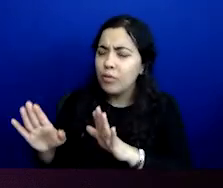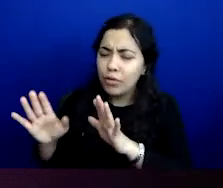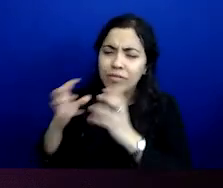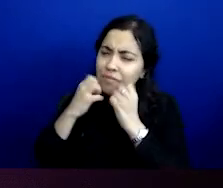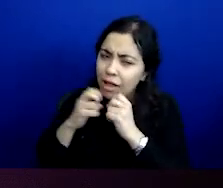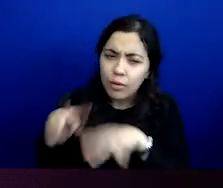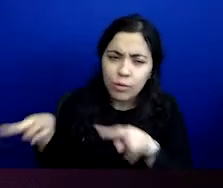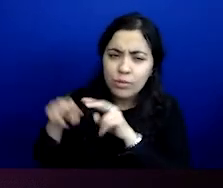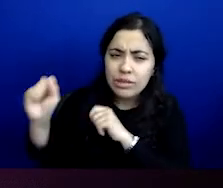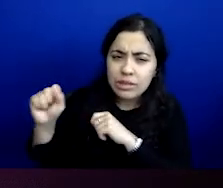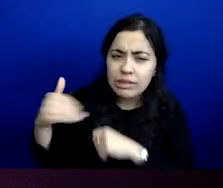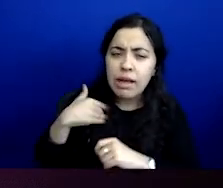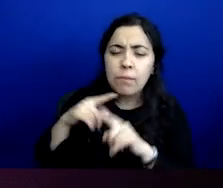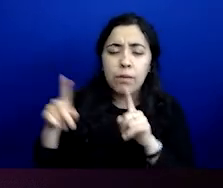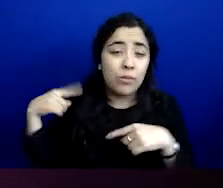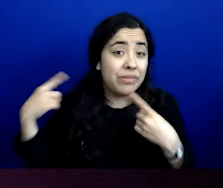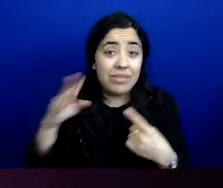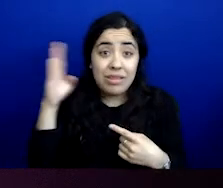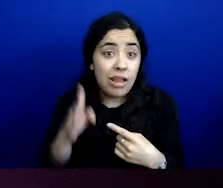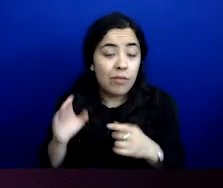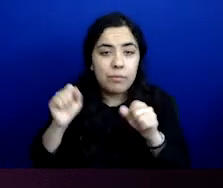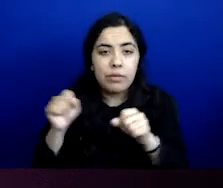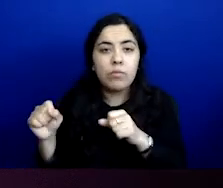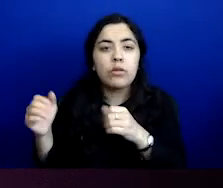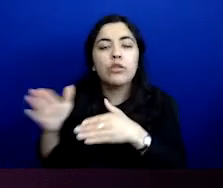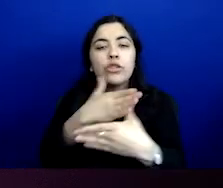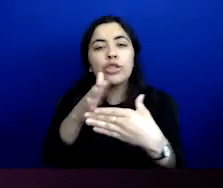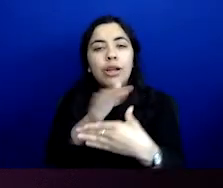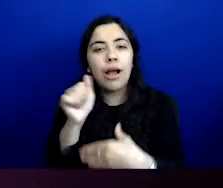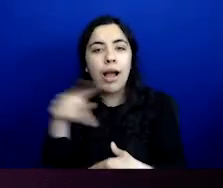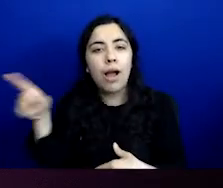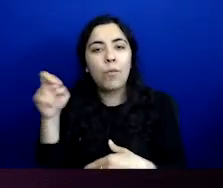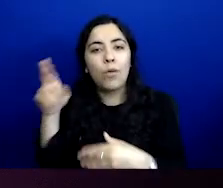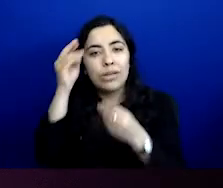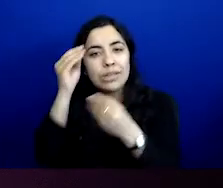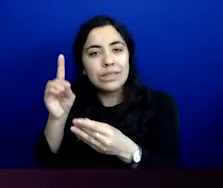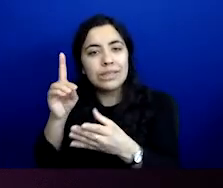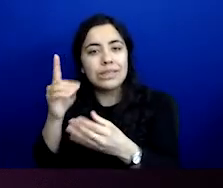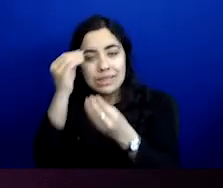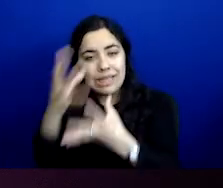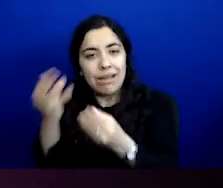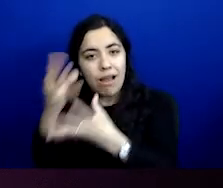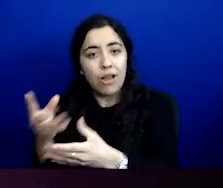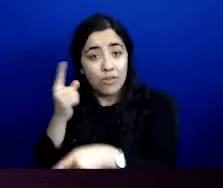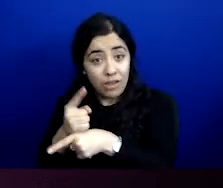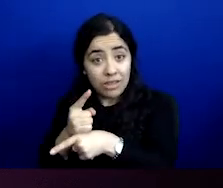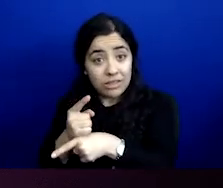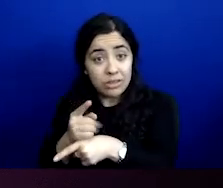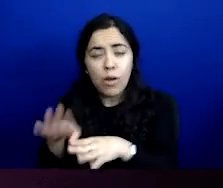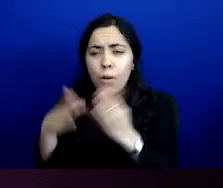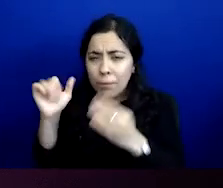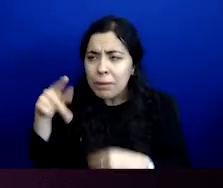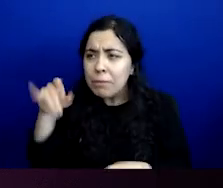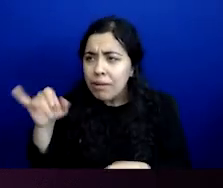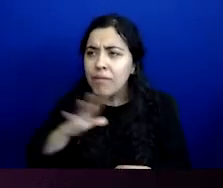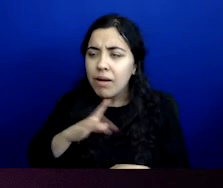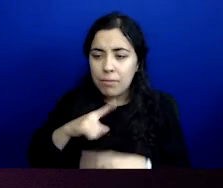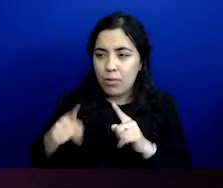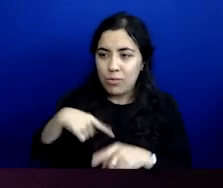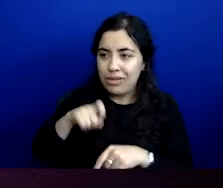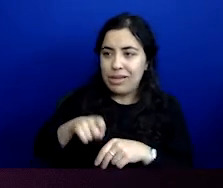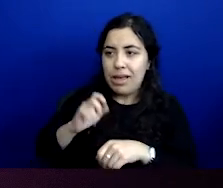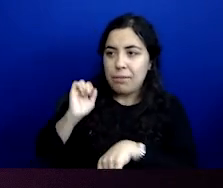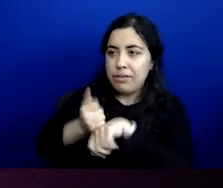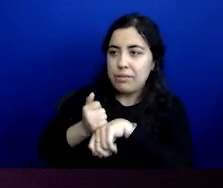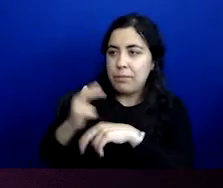But we've never really been able to share each other's applications or data, right? Like, yes, you can open up an API, but we can't expect to build a business